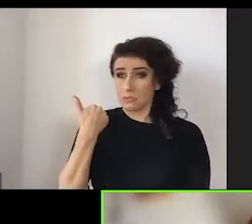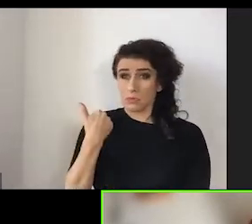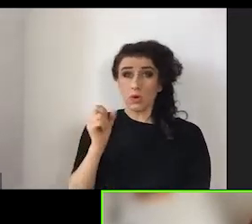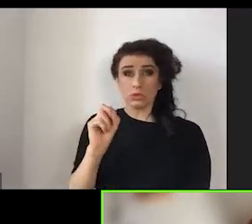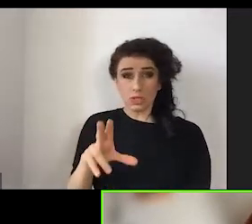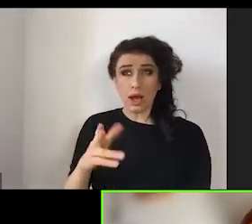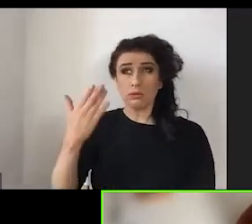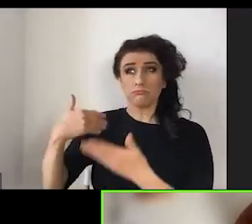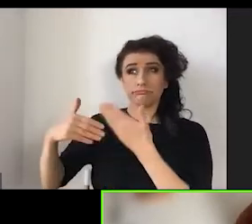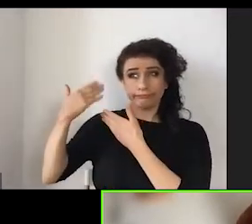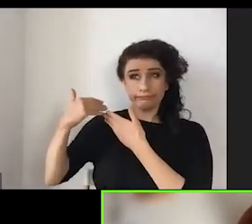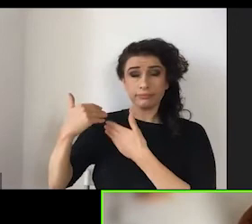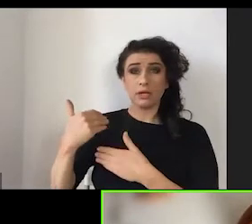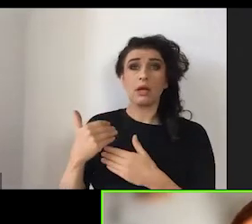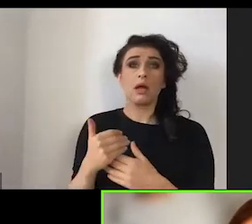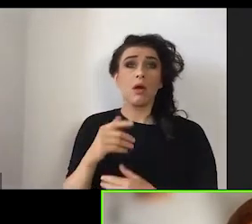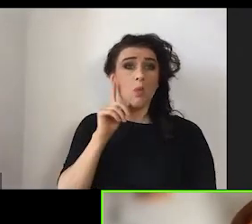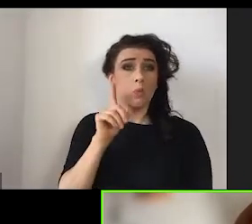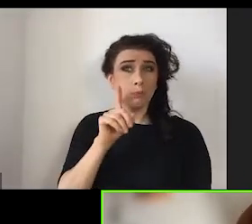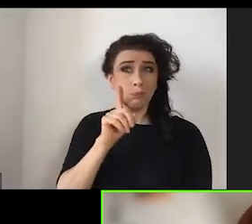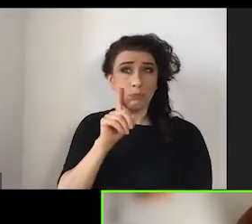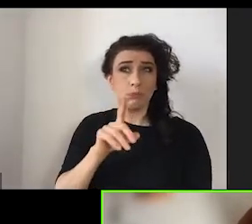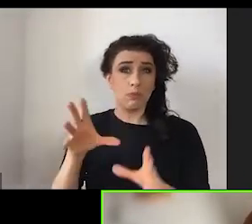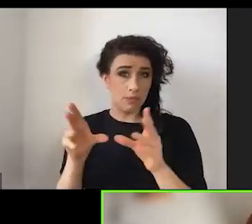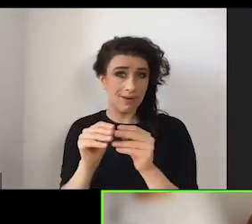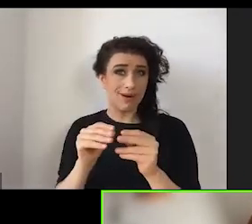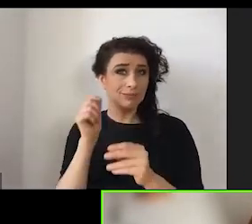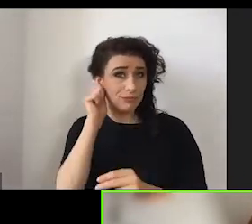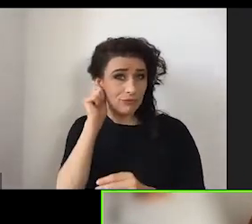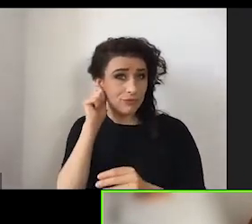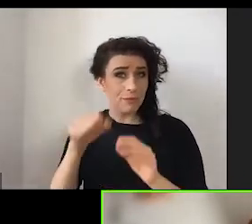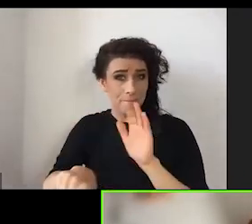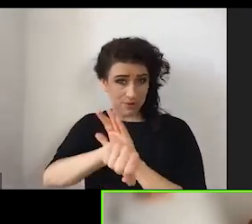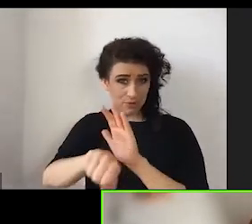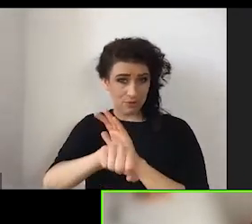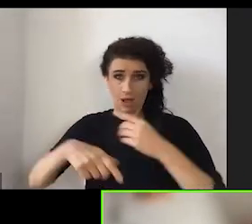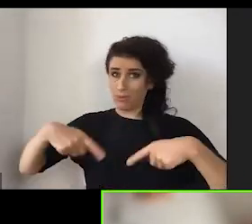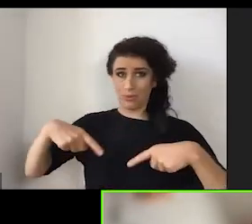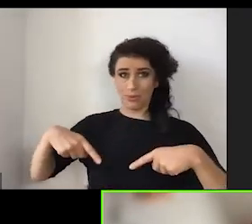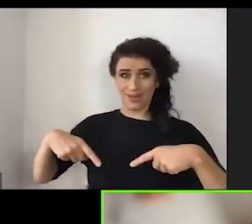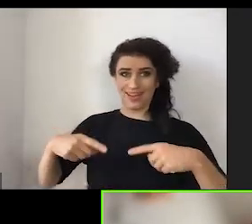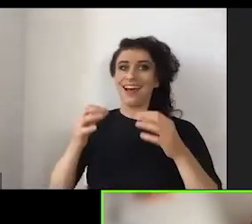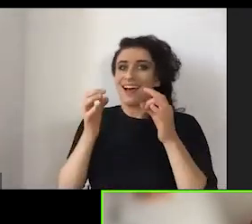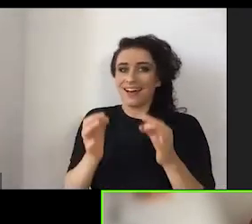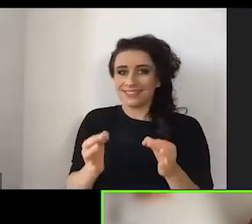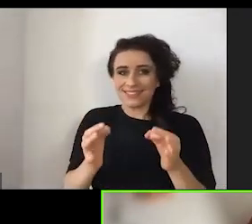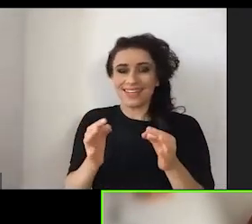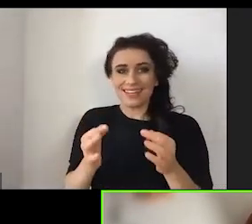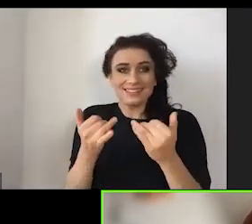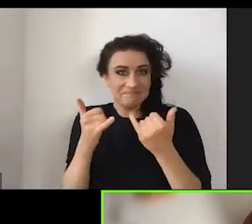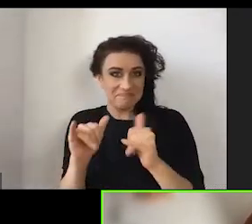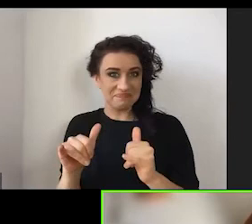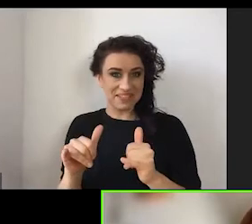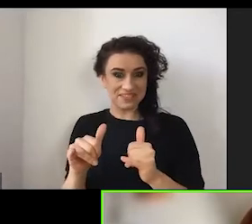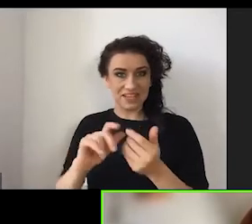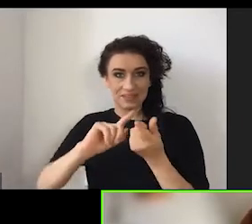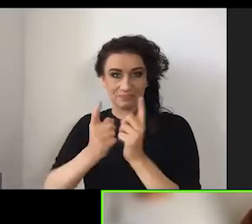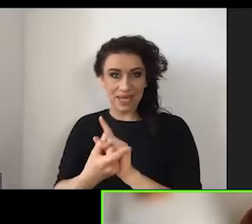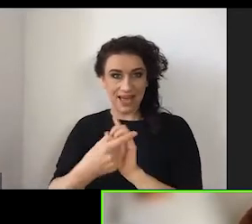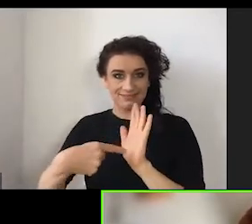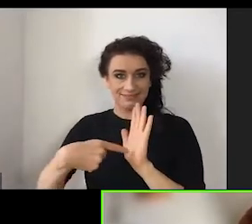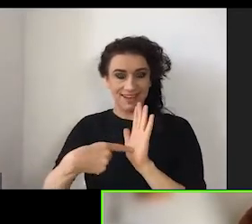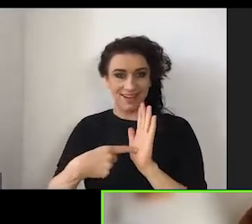mixed, and we have also teams of only girls. That's a shift. You have to pay attention. That's why you need this